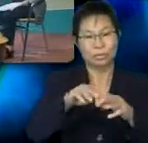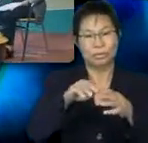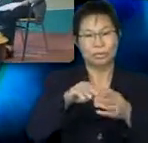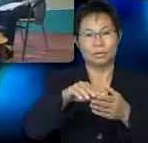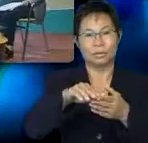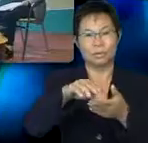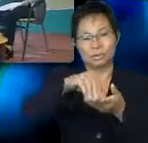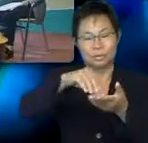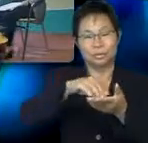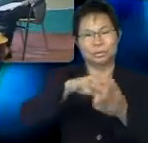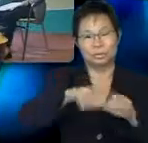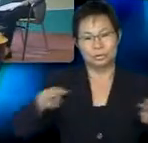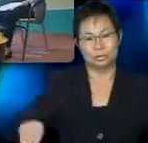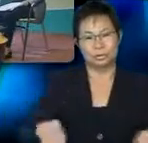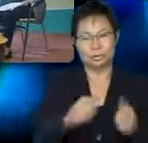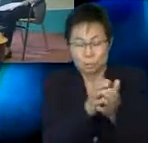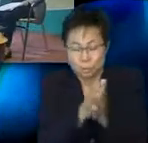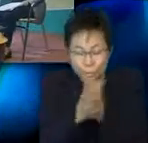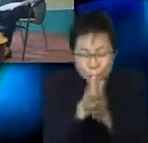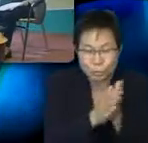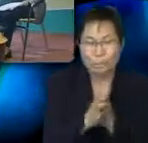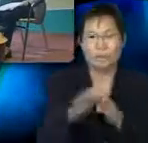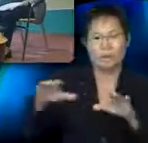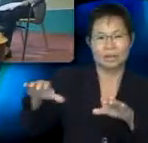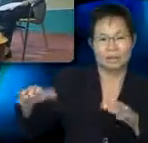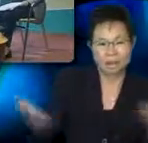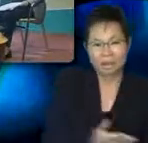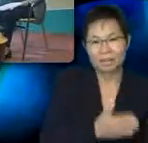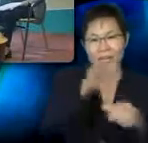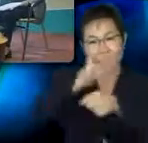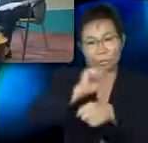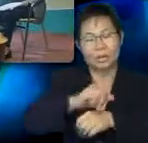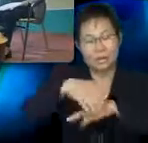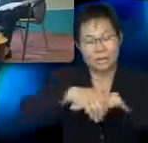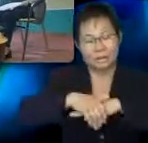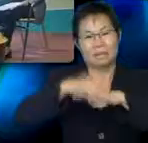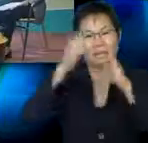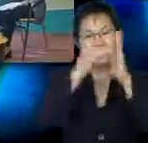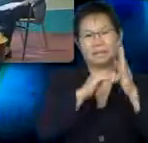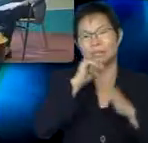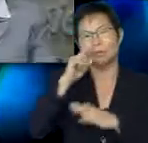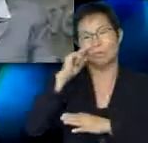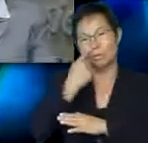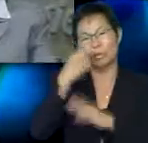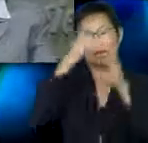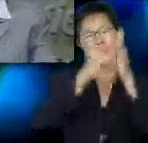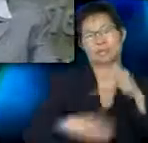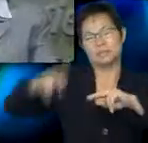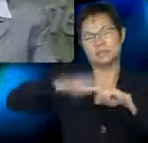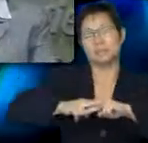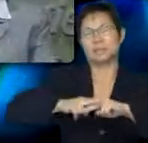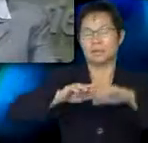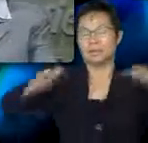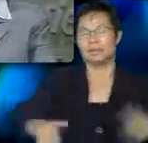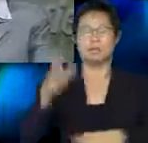enthusiastic in carrying out their tasks? I mean, an English lesson need not be a boring lesson whereby you sit behind the desk